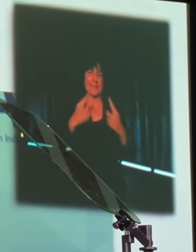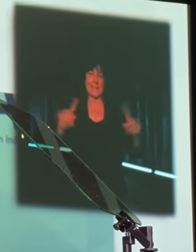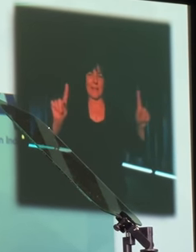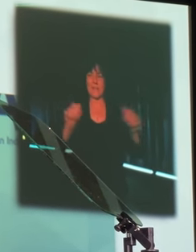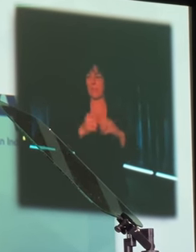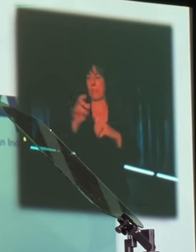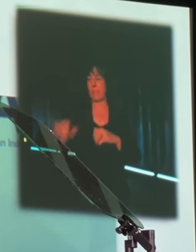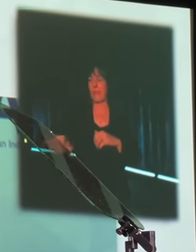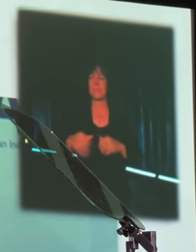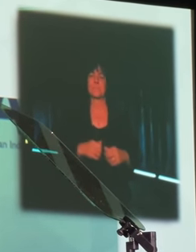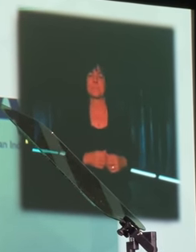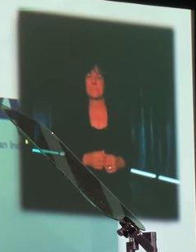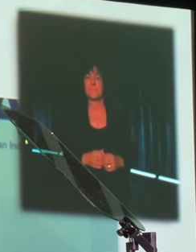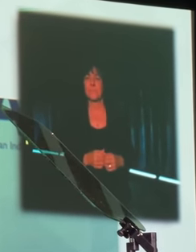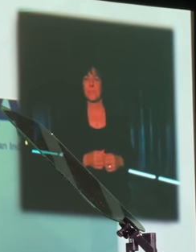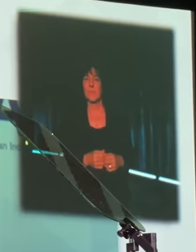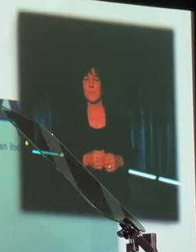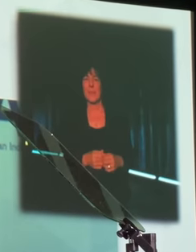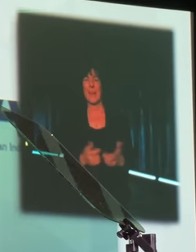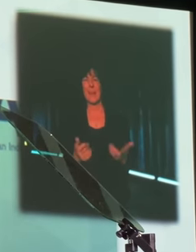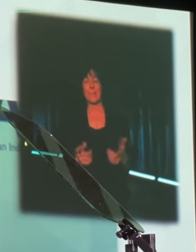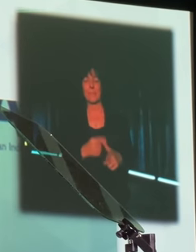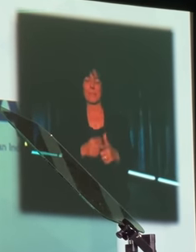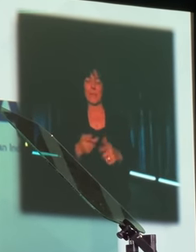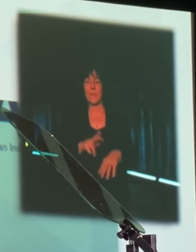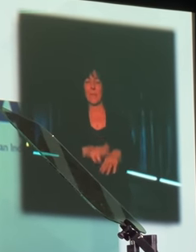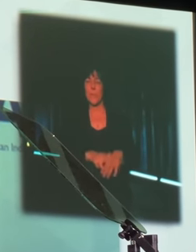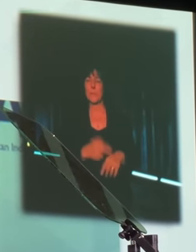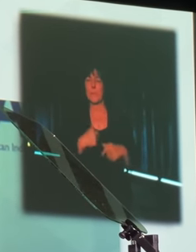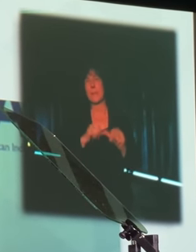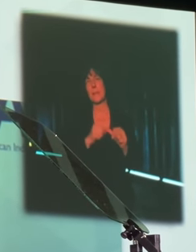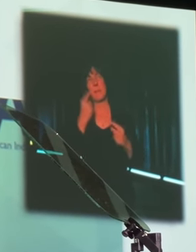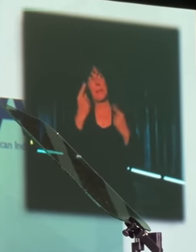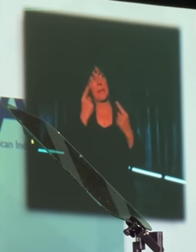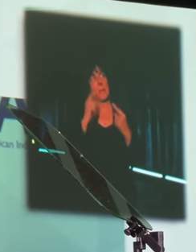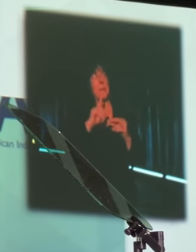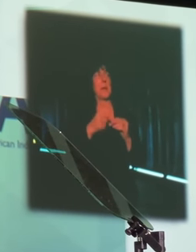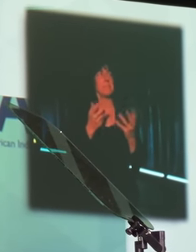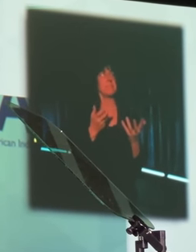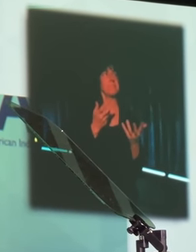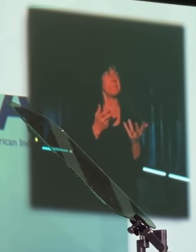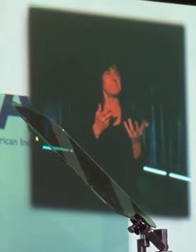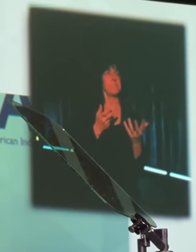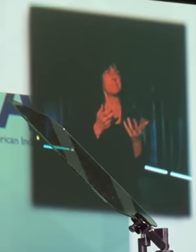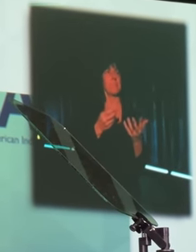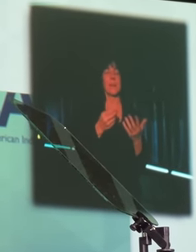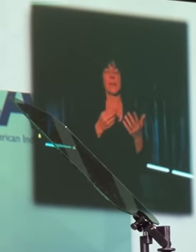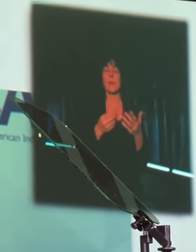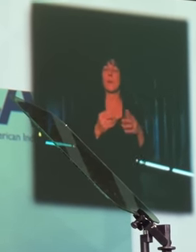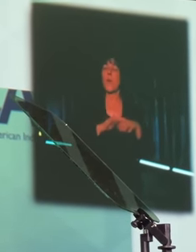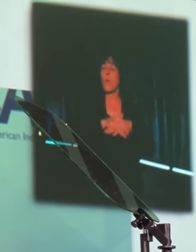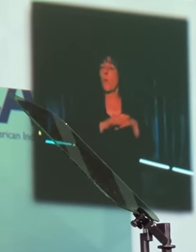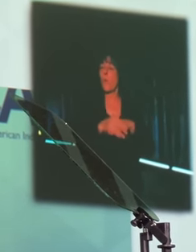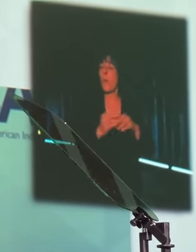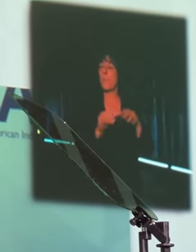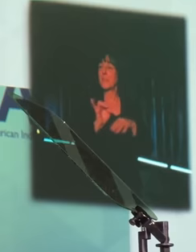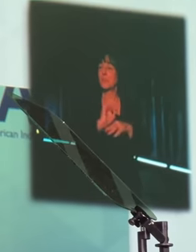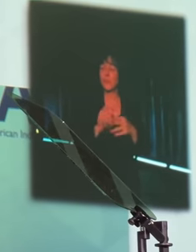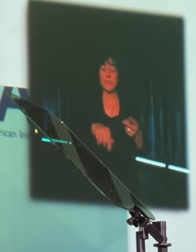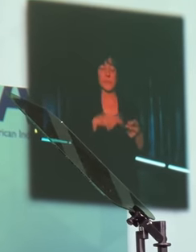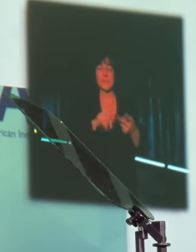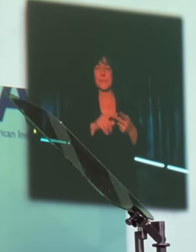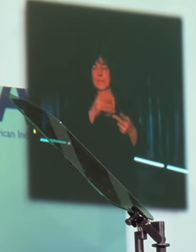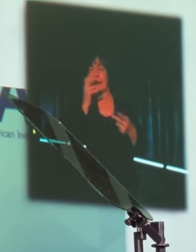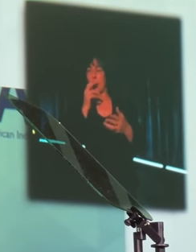that. You know, and then of course I'm gonna continue to think about things like crop insurance and